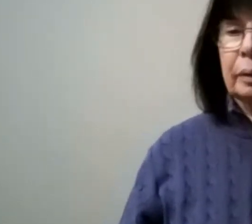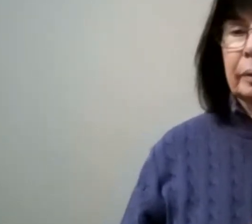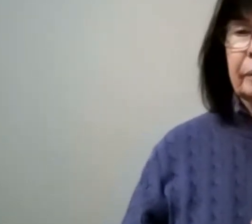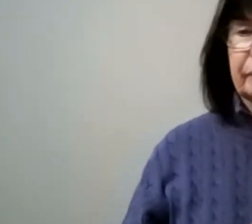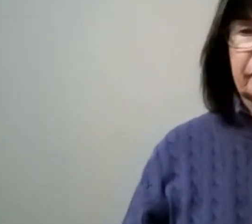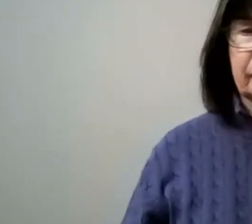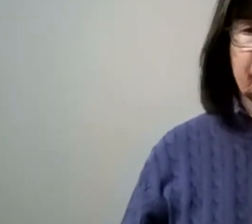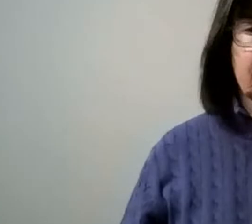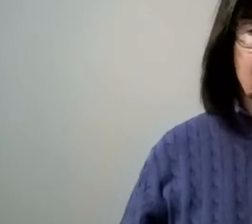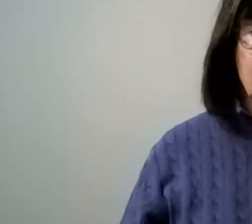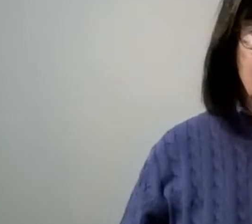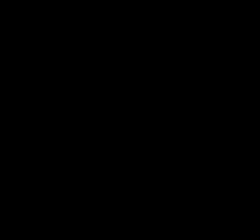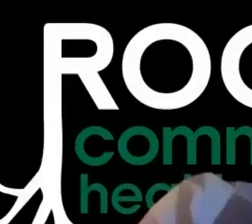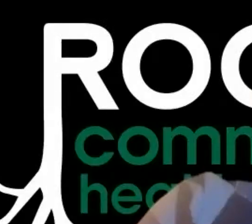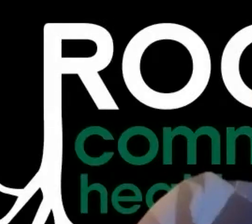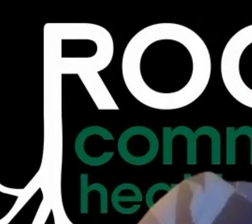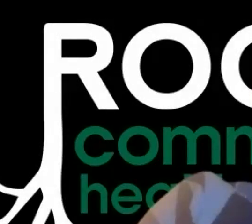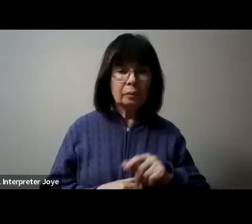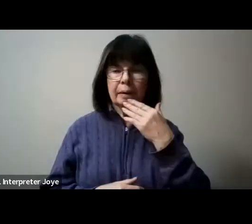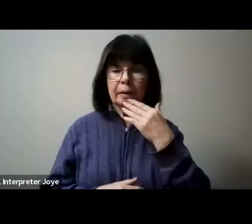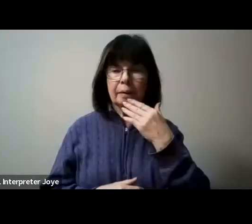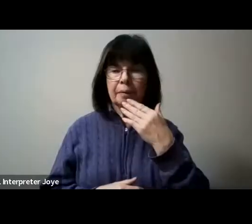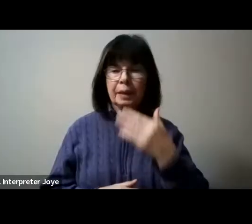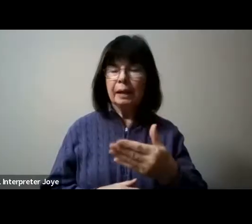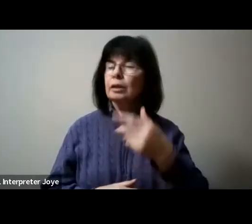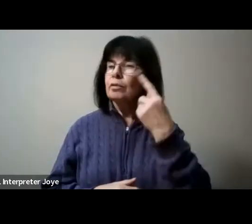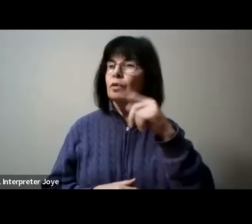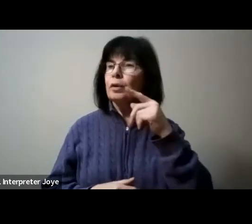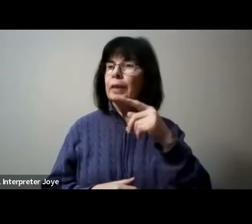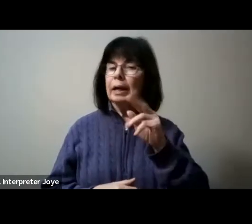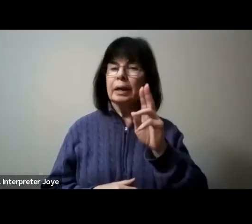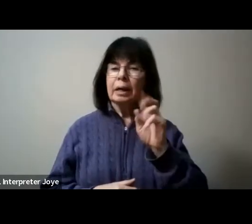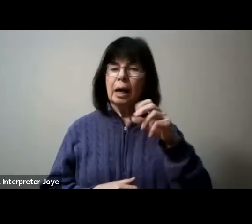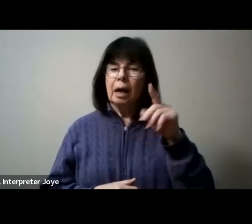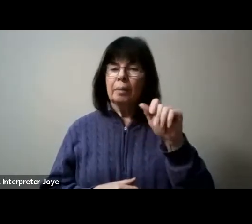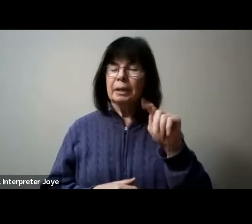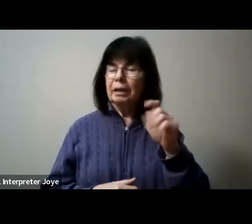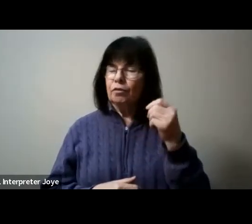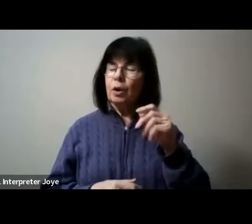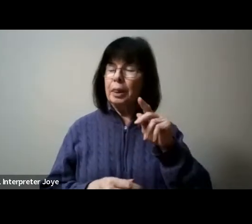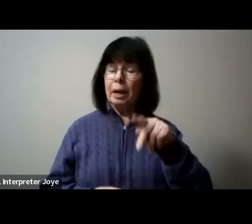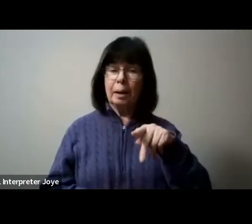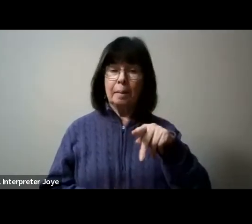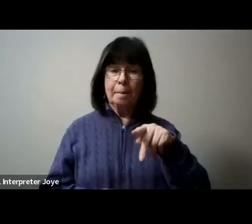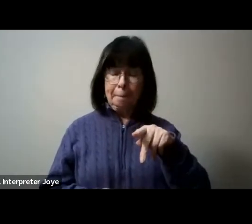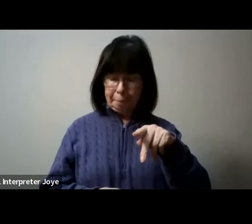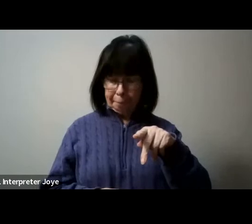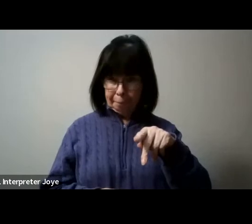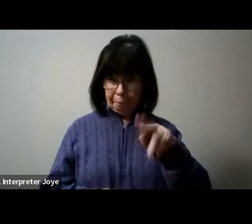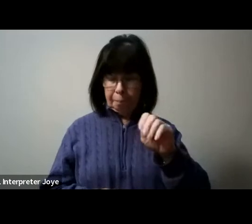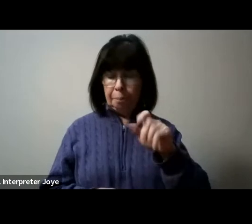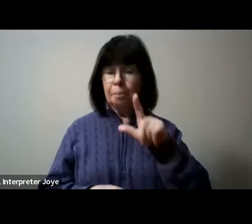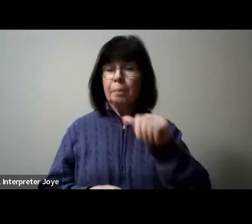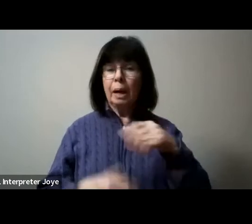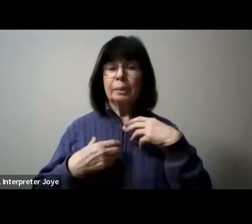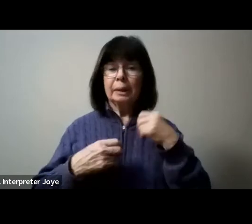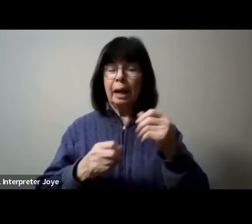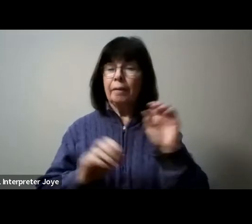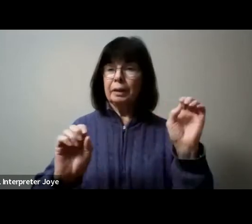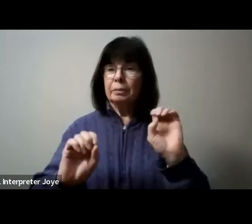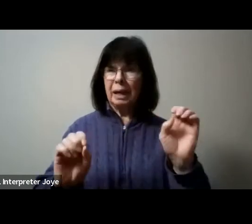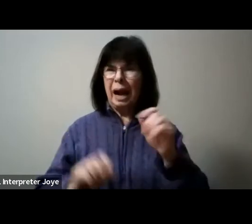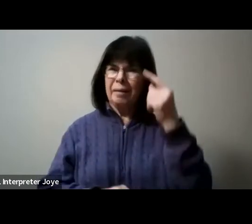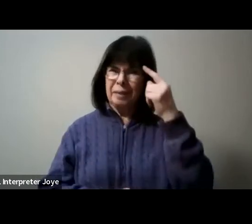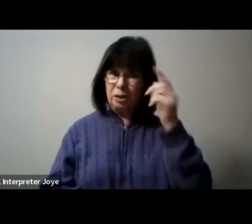Yeah, no, thanks, Nick, for that update about the public health emergency, because it does feel a bit confusing. And I think we're all